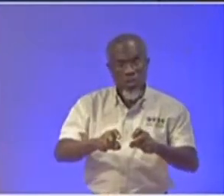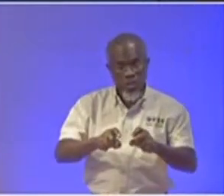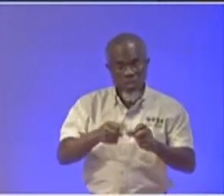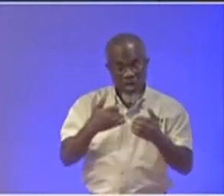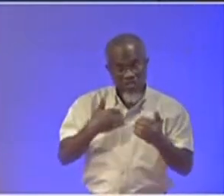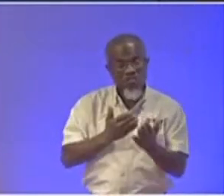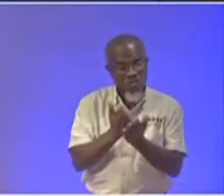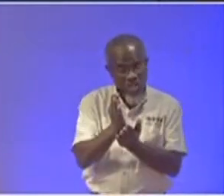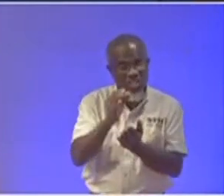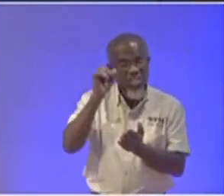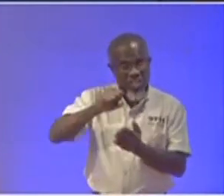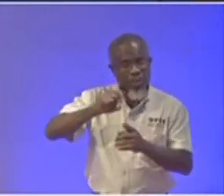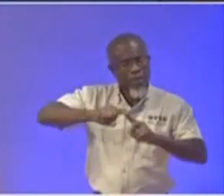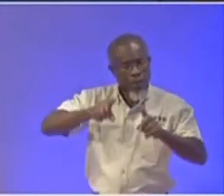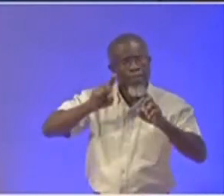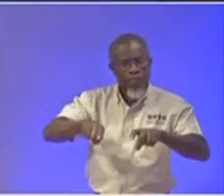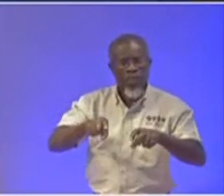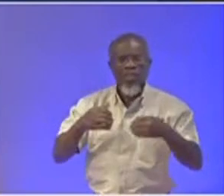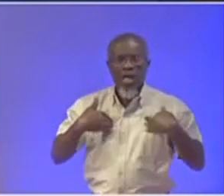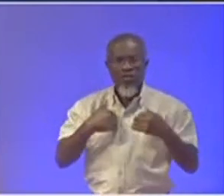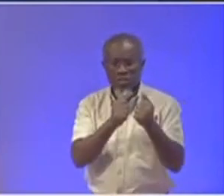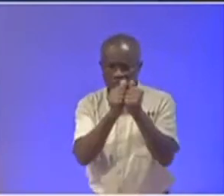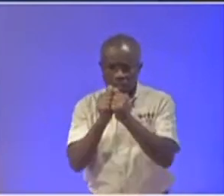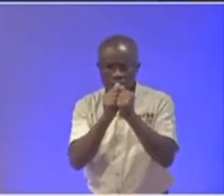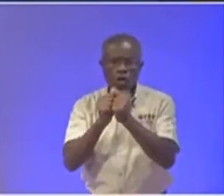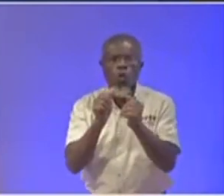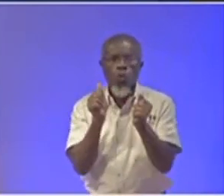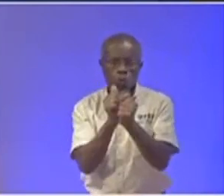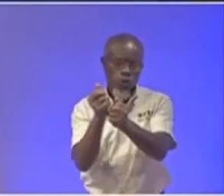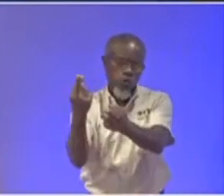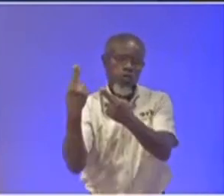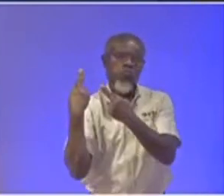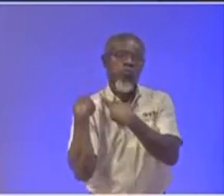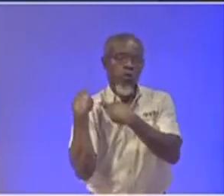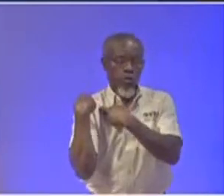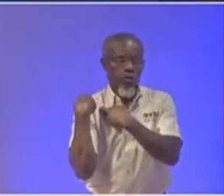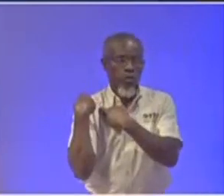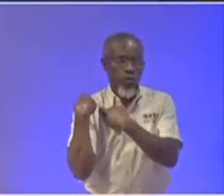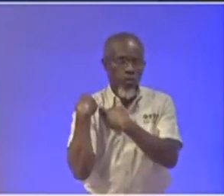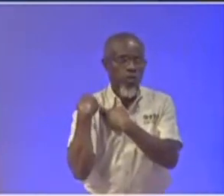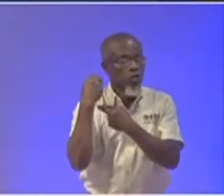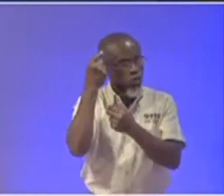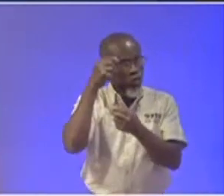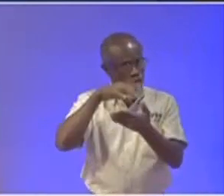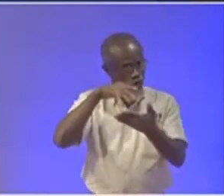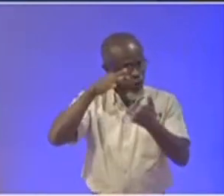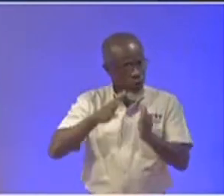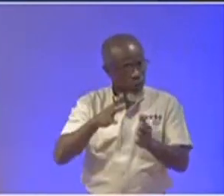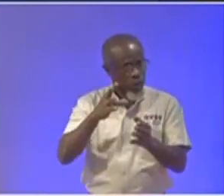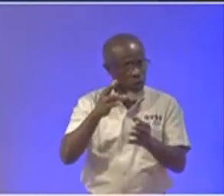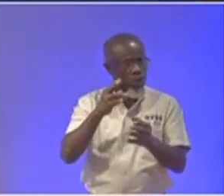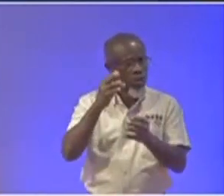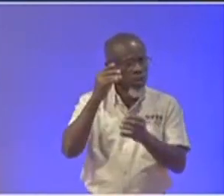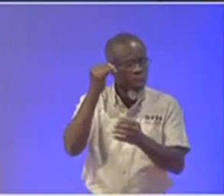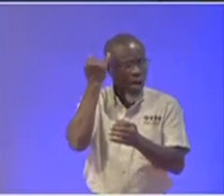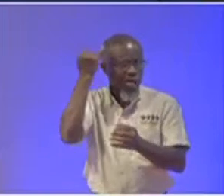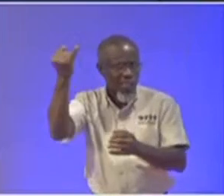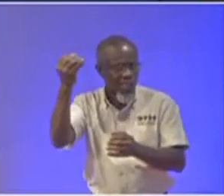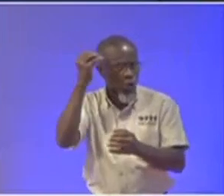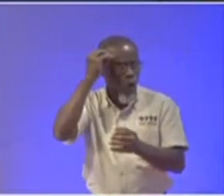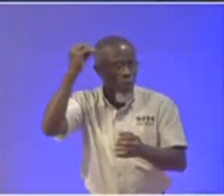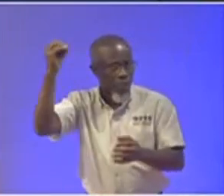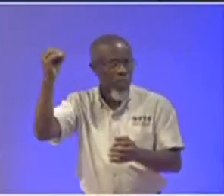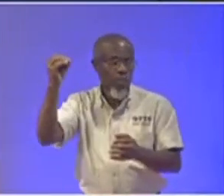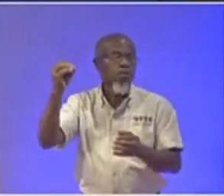But yes, a positive school climate for me means that the students' opinions are valued, their rights